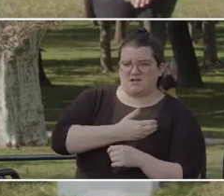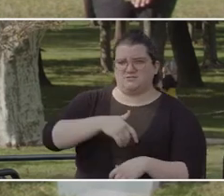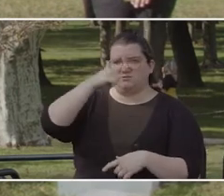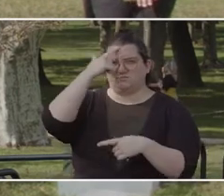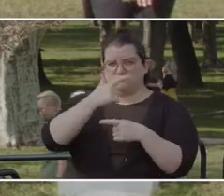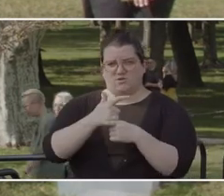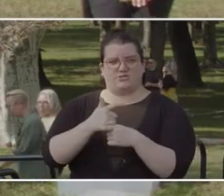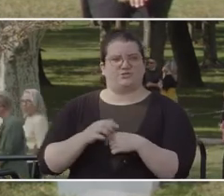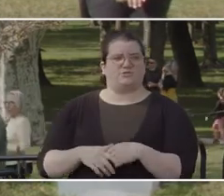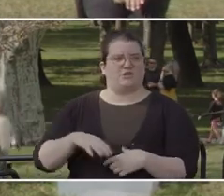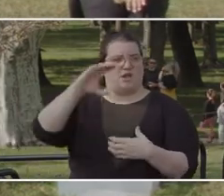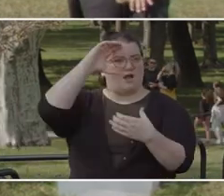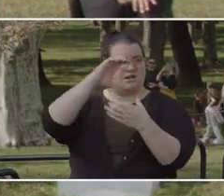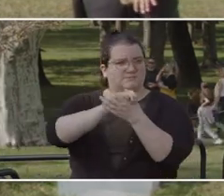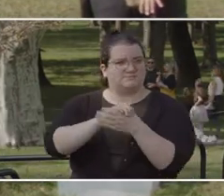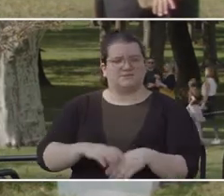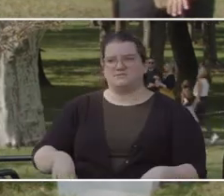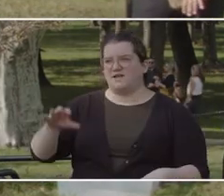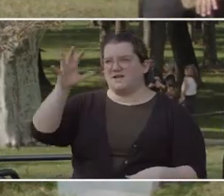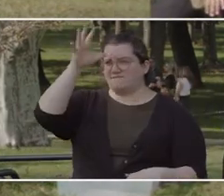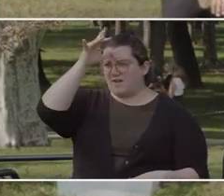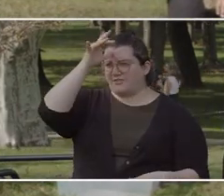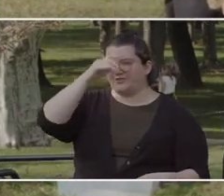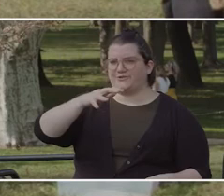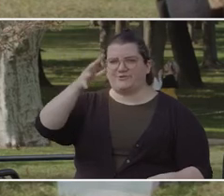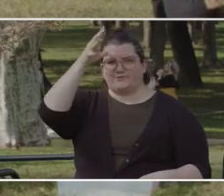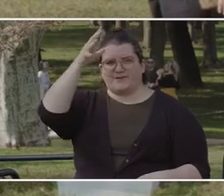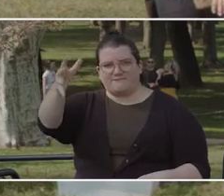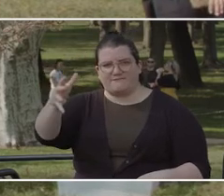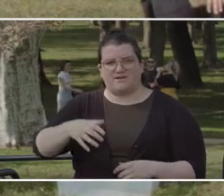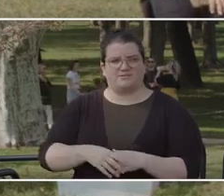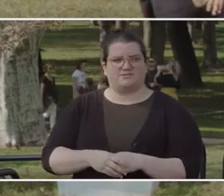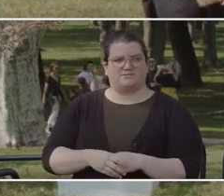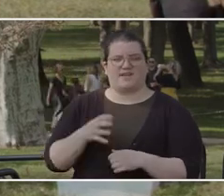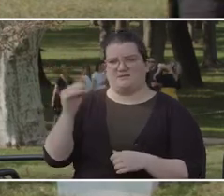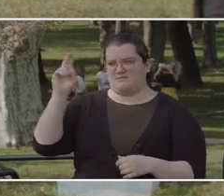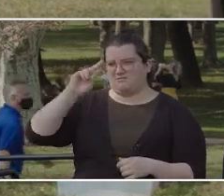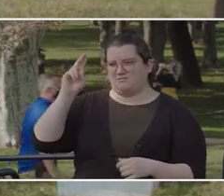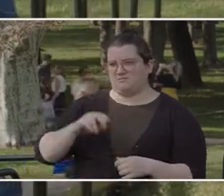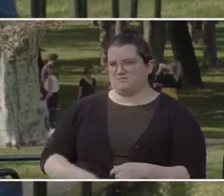brother, husband, father, grandfather, and uncle.